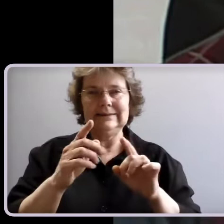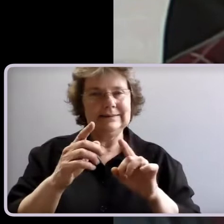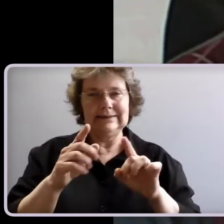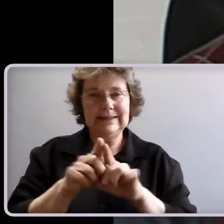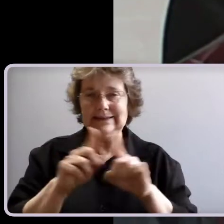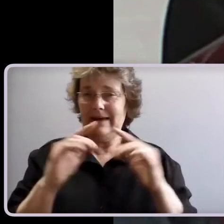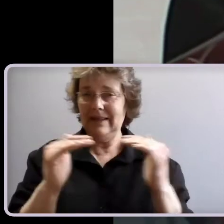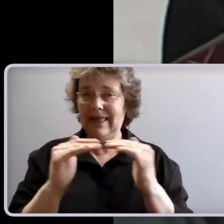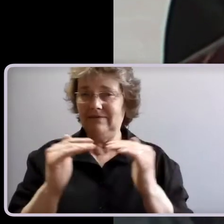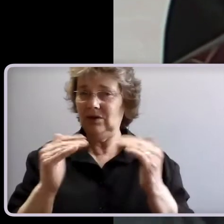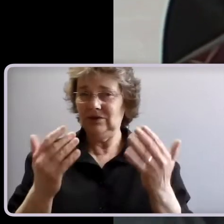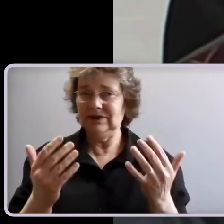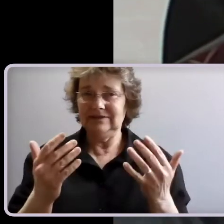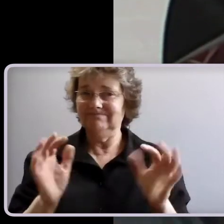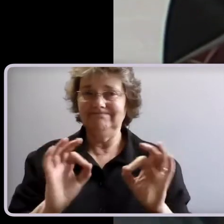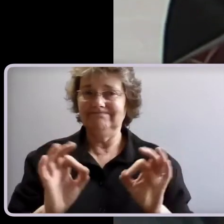The latest figures show that